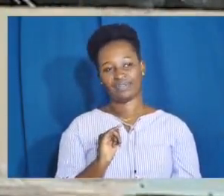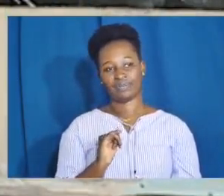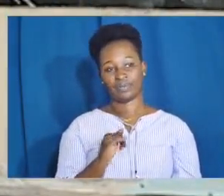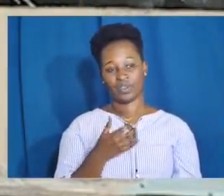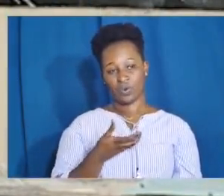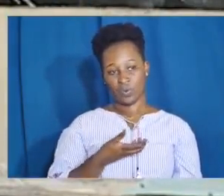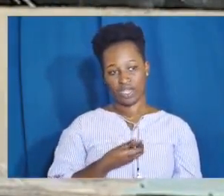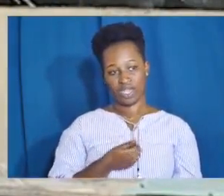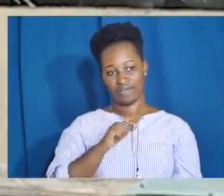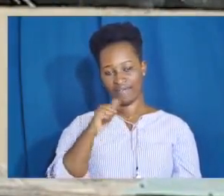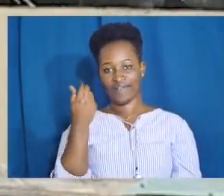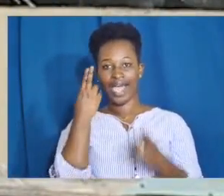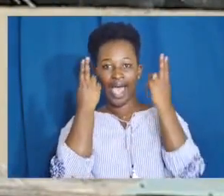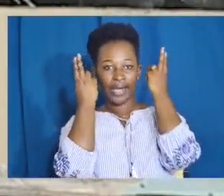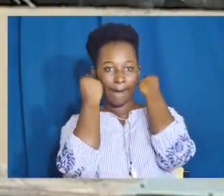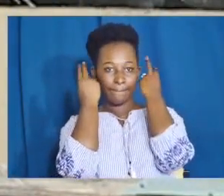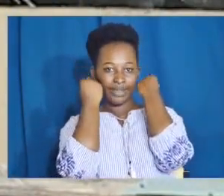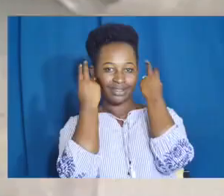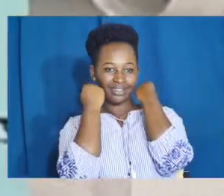Here we have a rabbit.